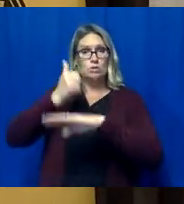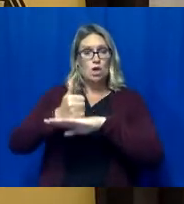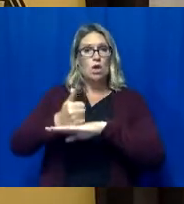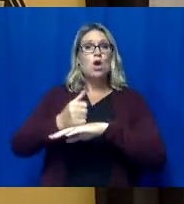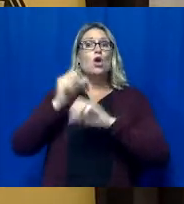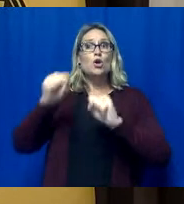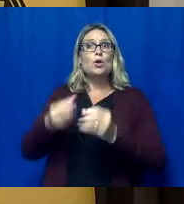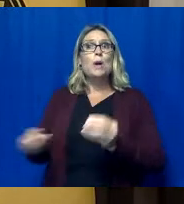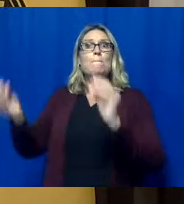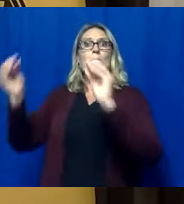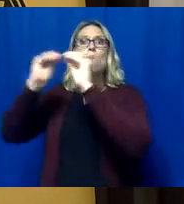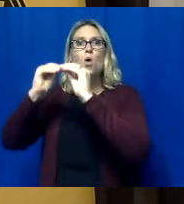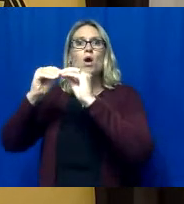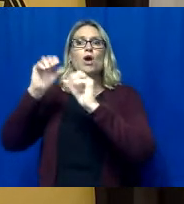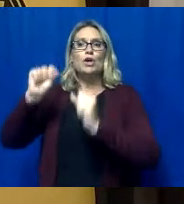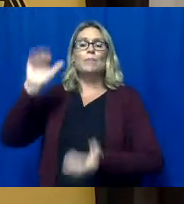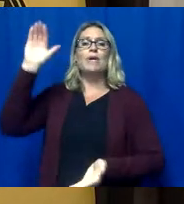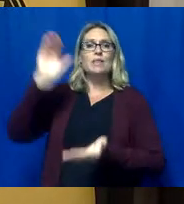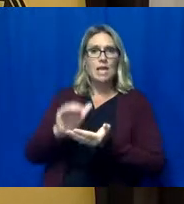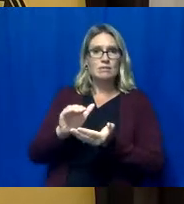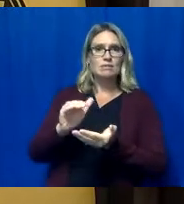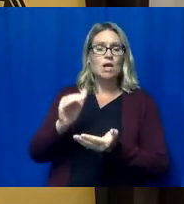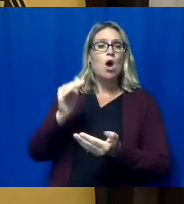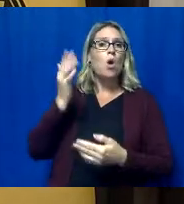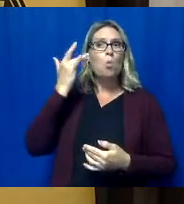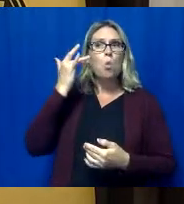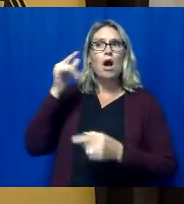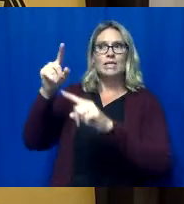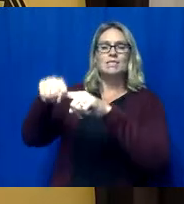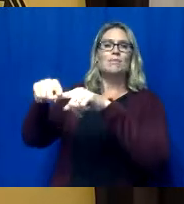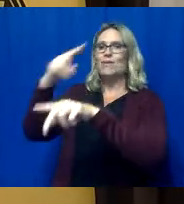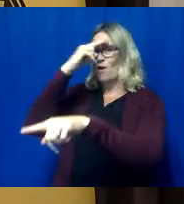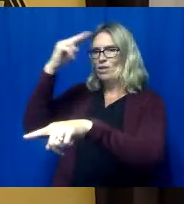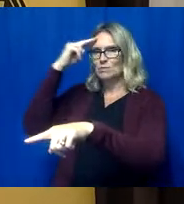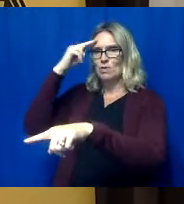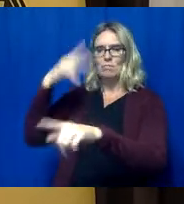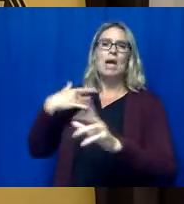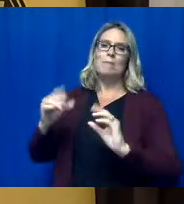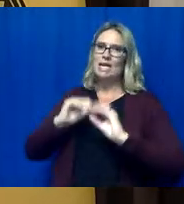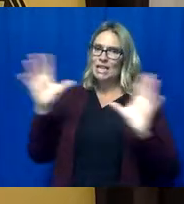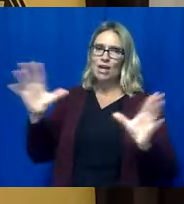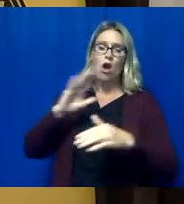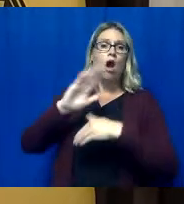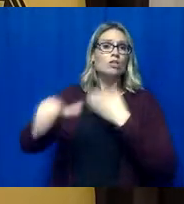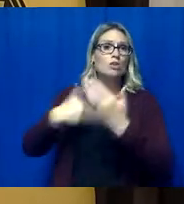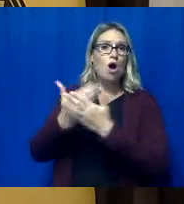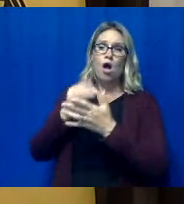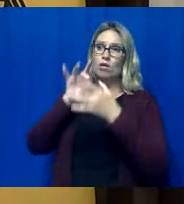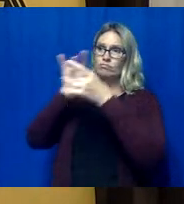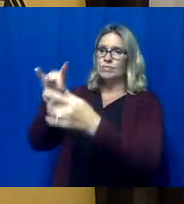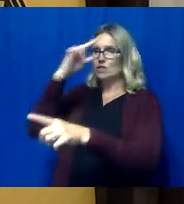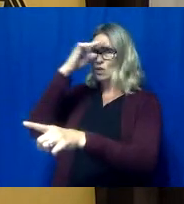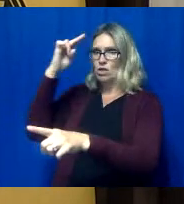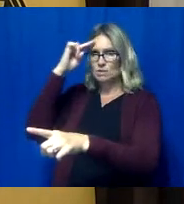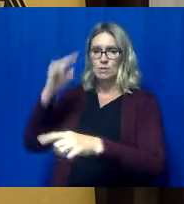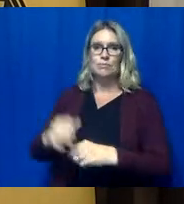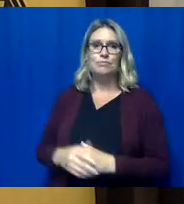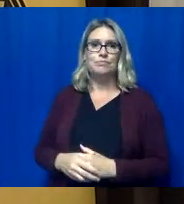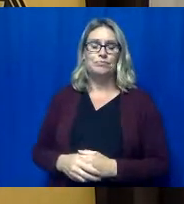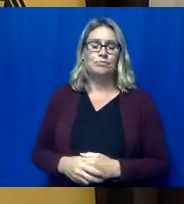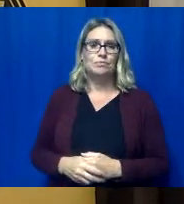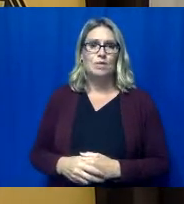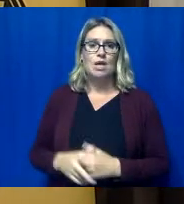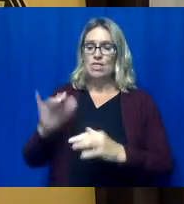on where we are with hospitalization. I think that message has been very clear. And I think throughout the entire